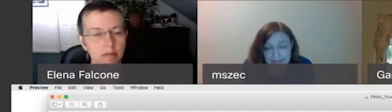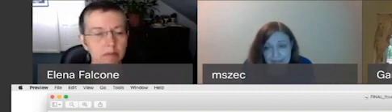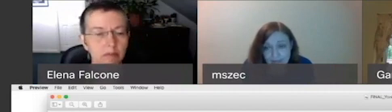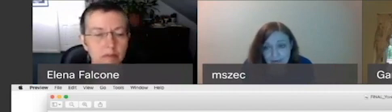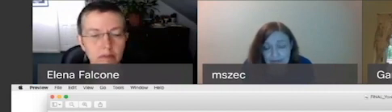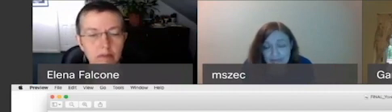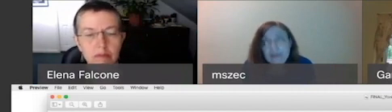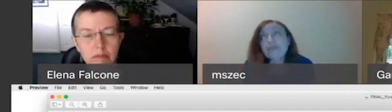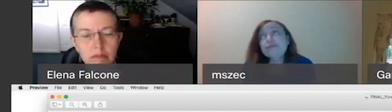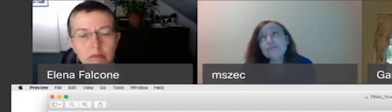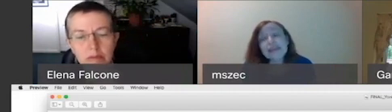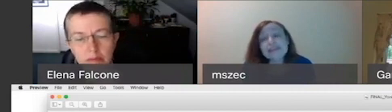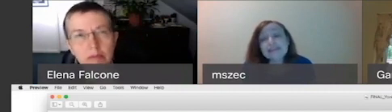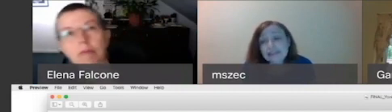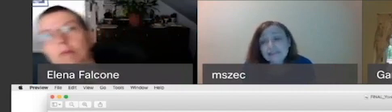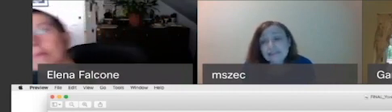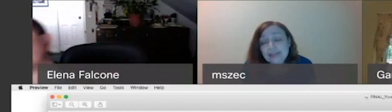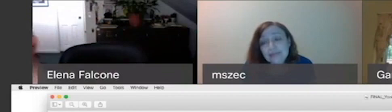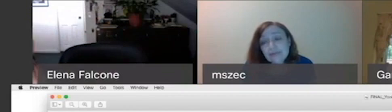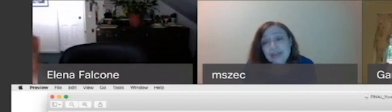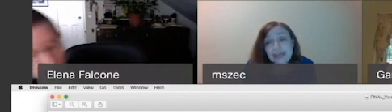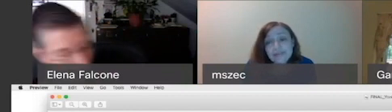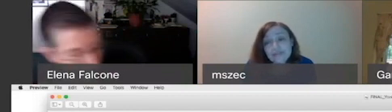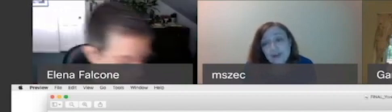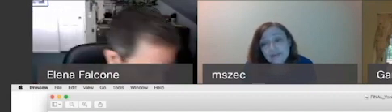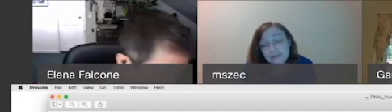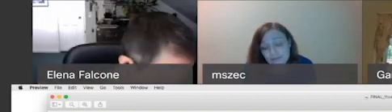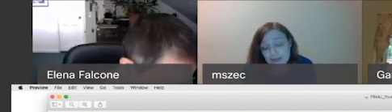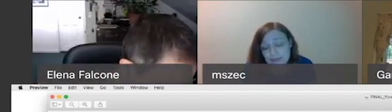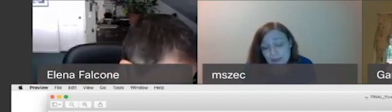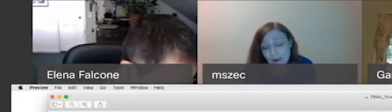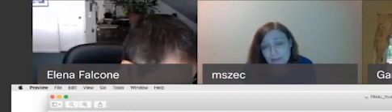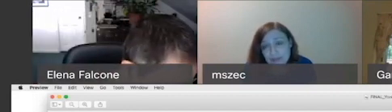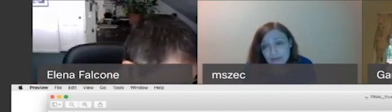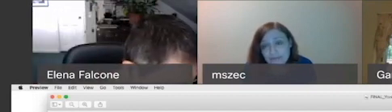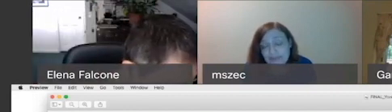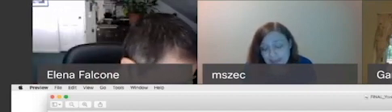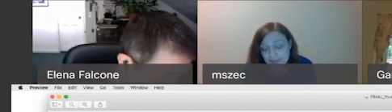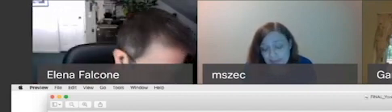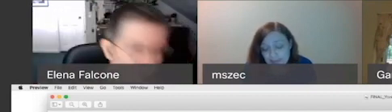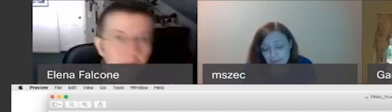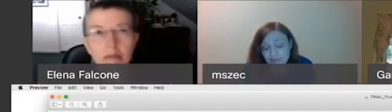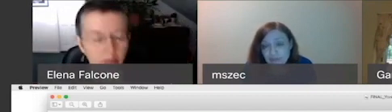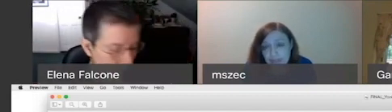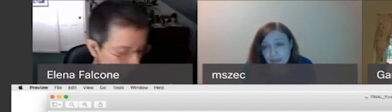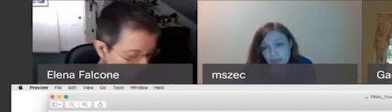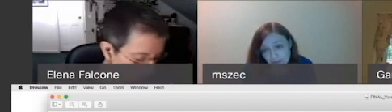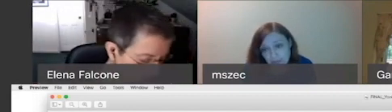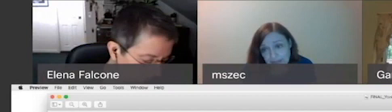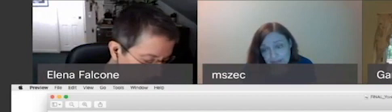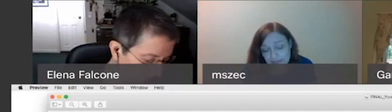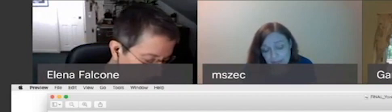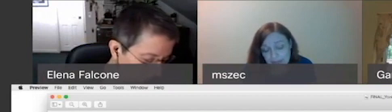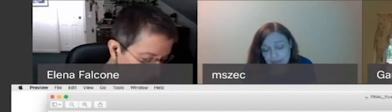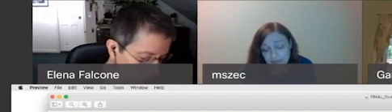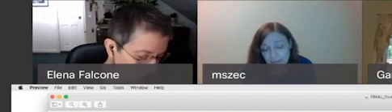Finally, the landlord, if you break the lease, the landlord has to try to re-rent the apartment in good faith before suing you